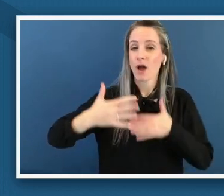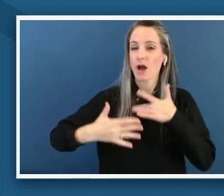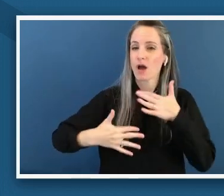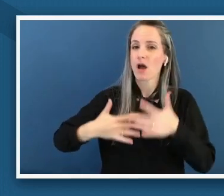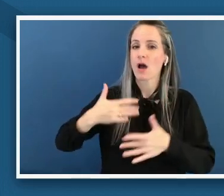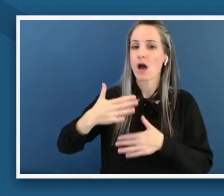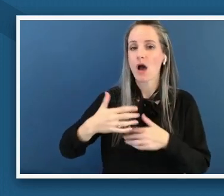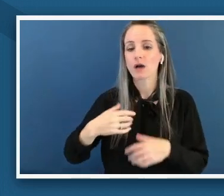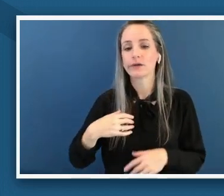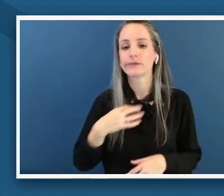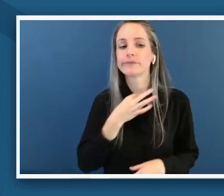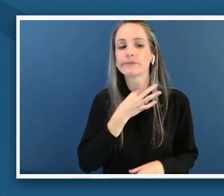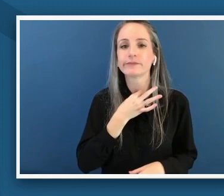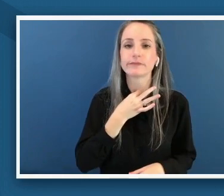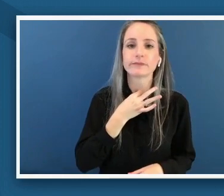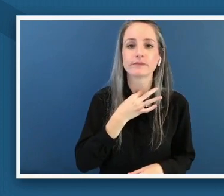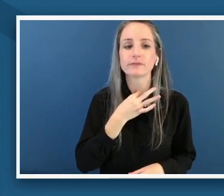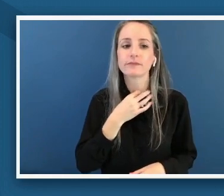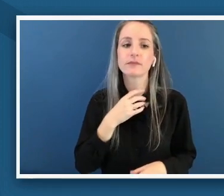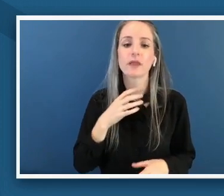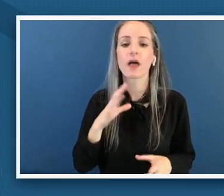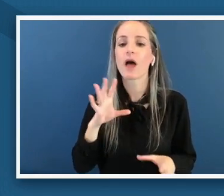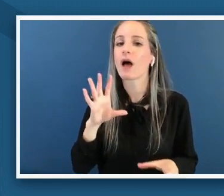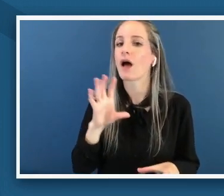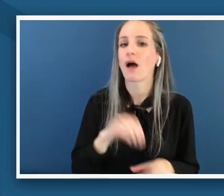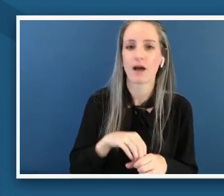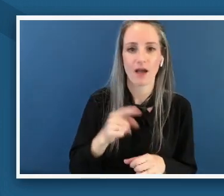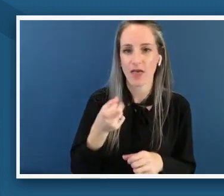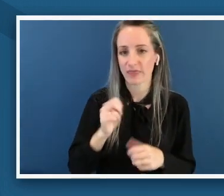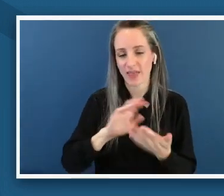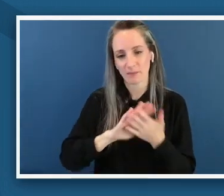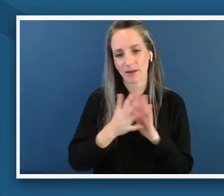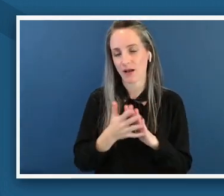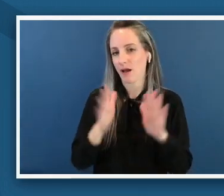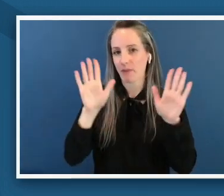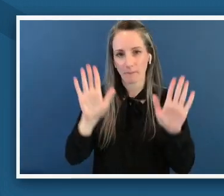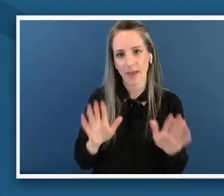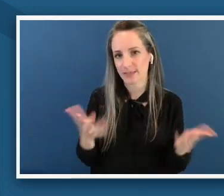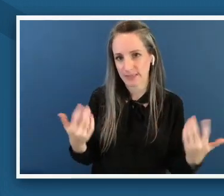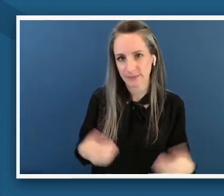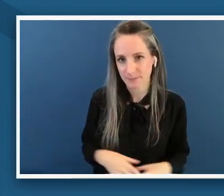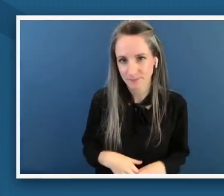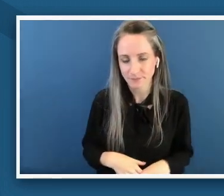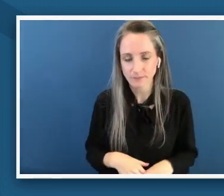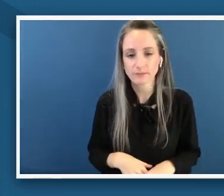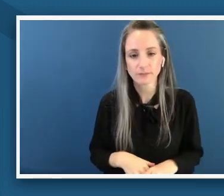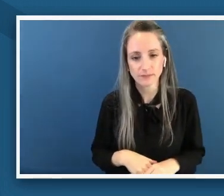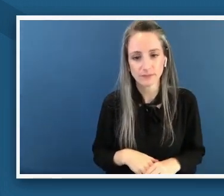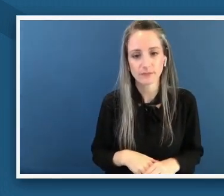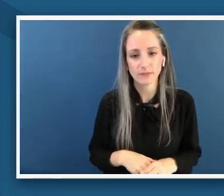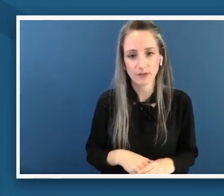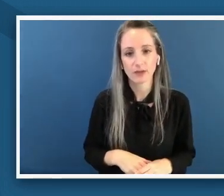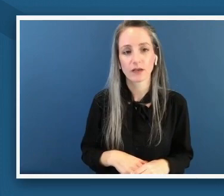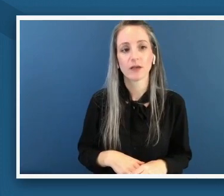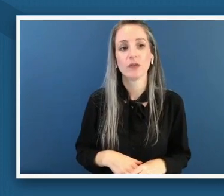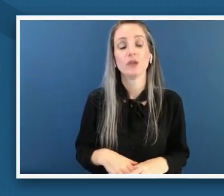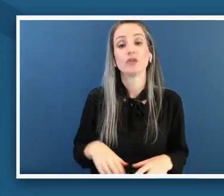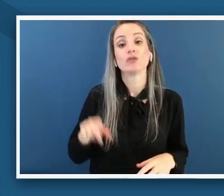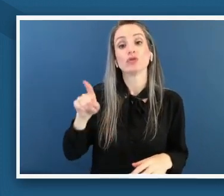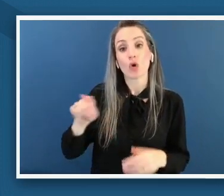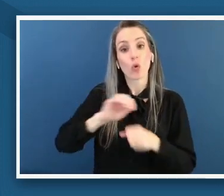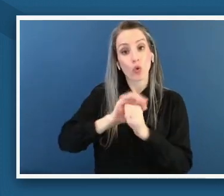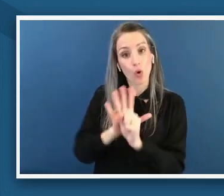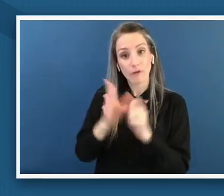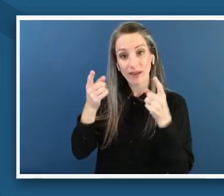do the most amazing things. So one of the things we had to do, we had to shift from this show idea to